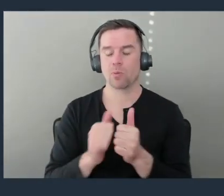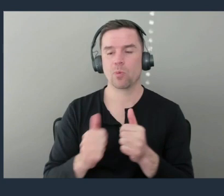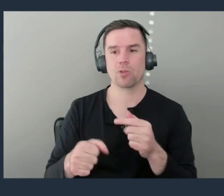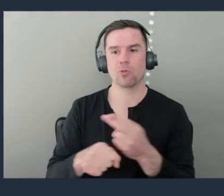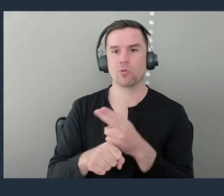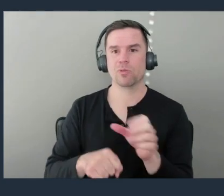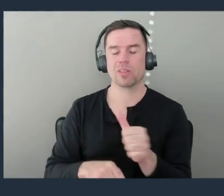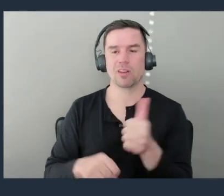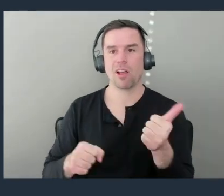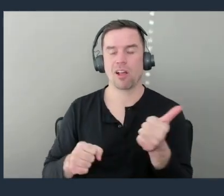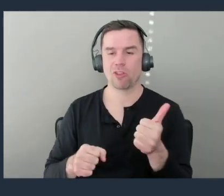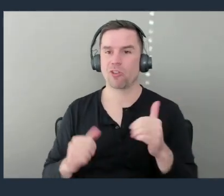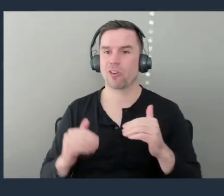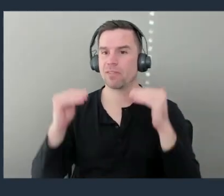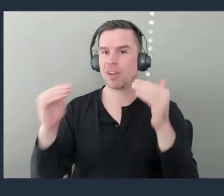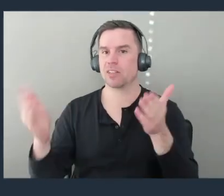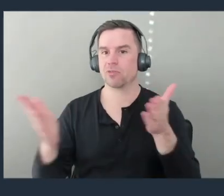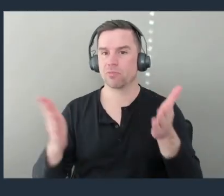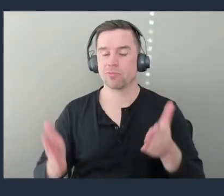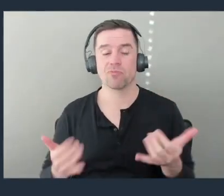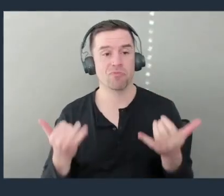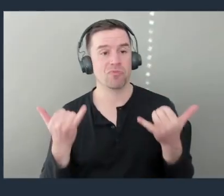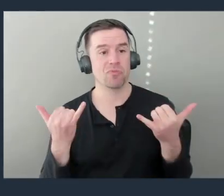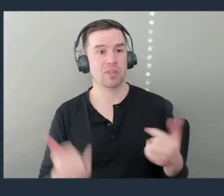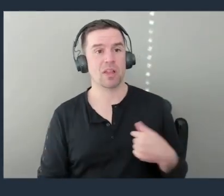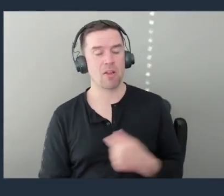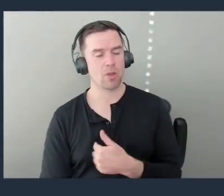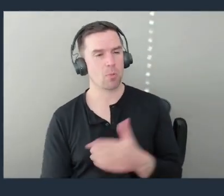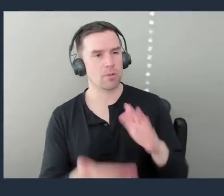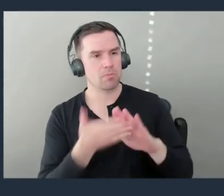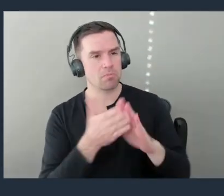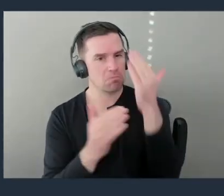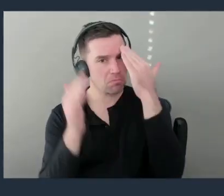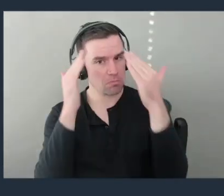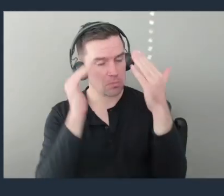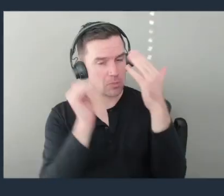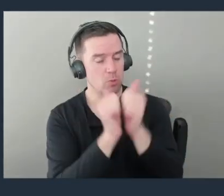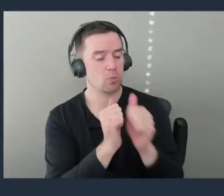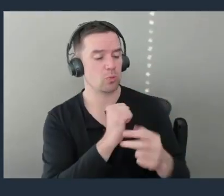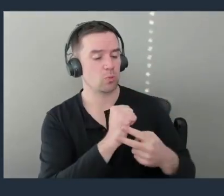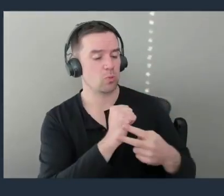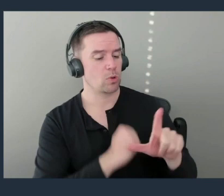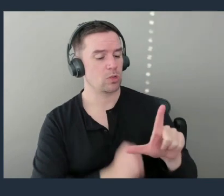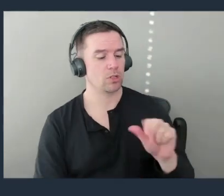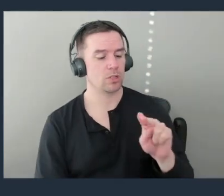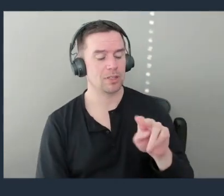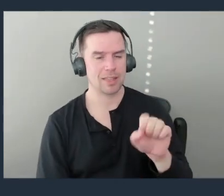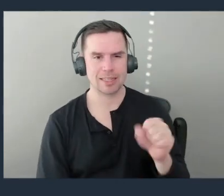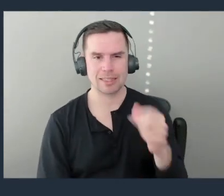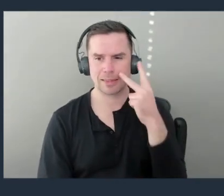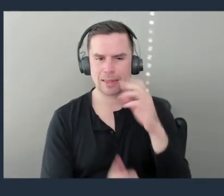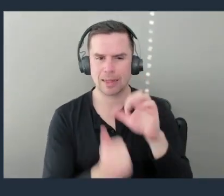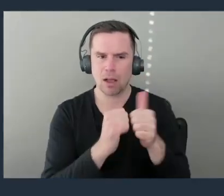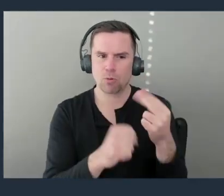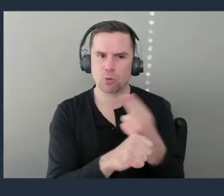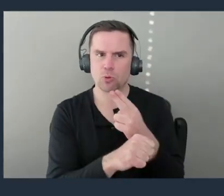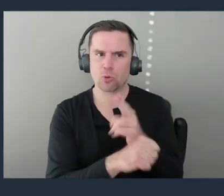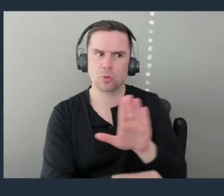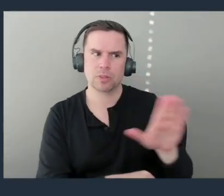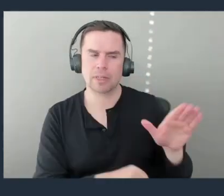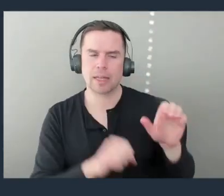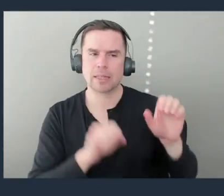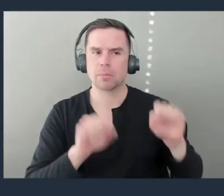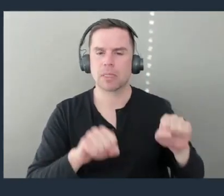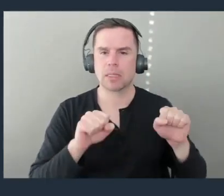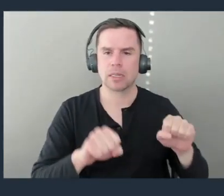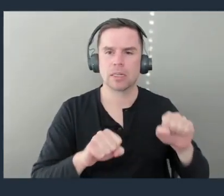Now that we have acquainted ourselves with Storage Lens, let's see how we can leverage its capabilities to identify some common